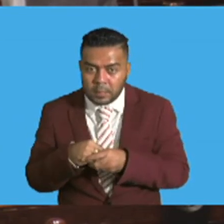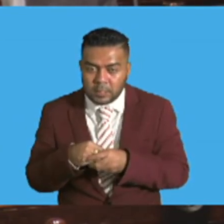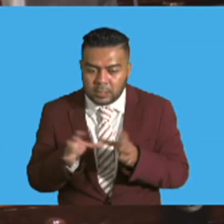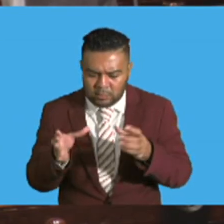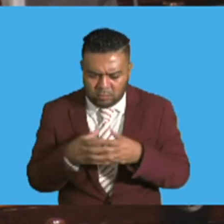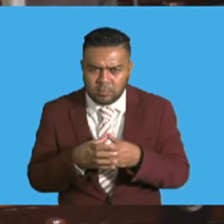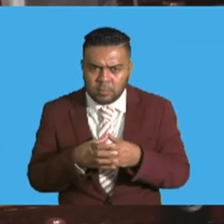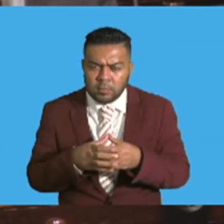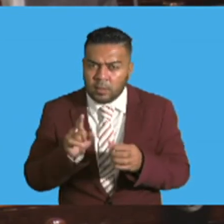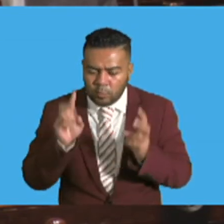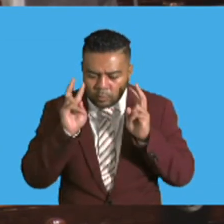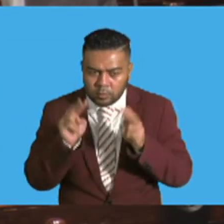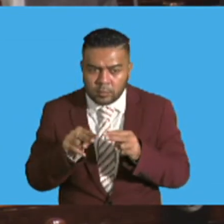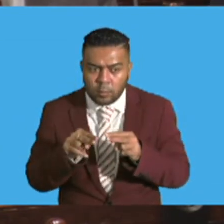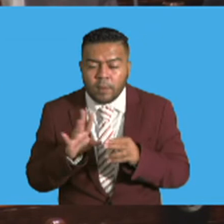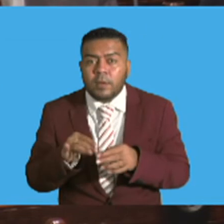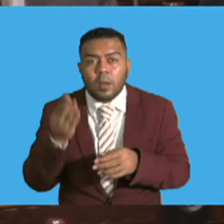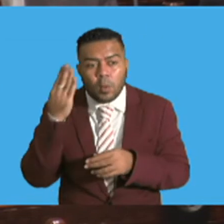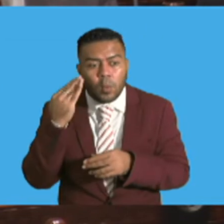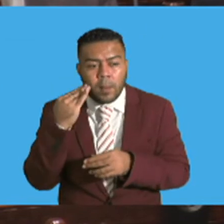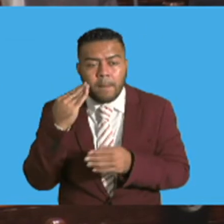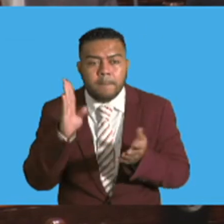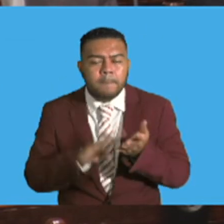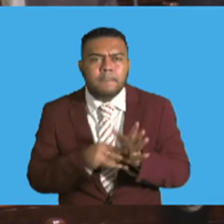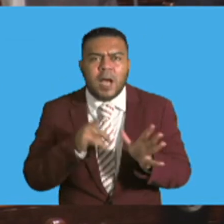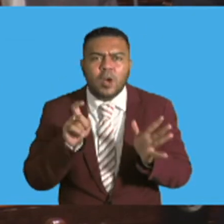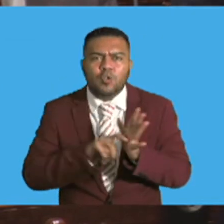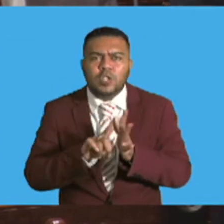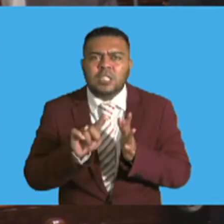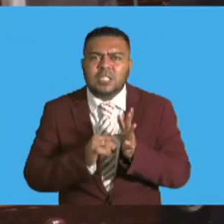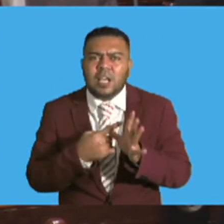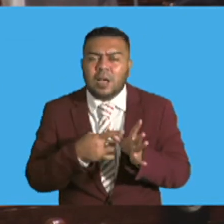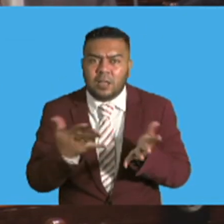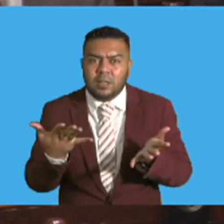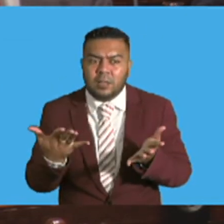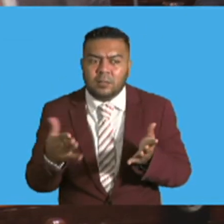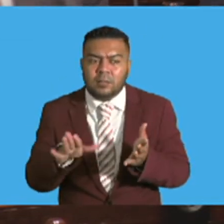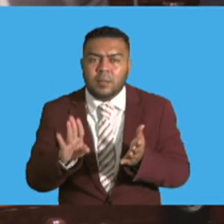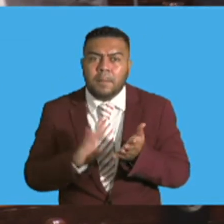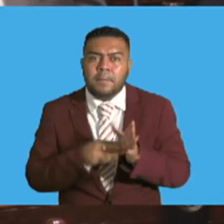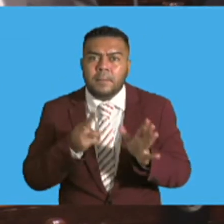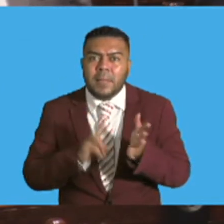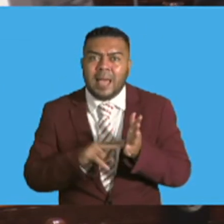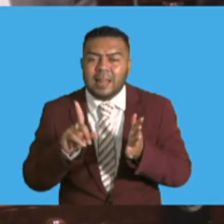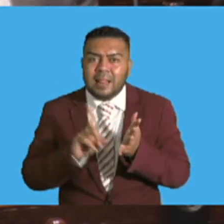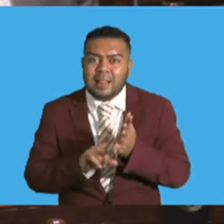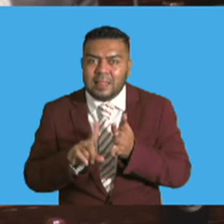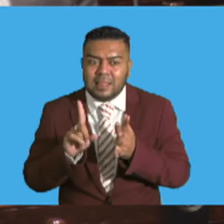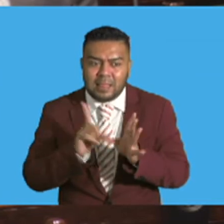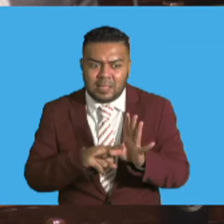from a different perspective. We also have a lady called Marita Manley, who actually represents all the small tourism operators.